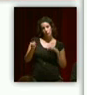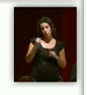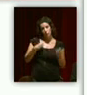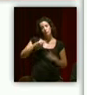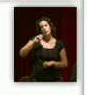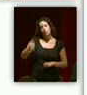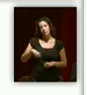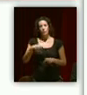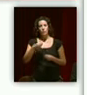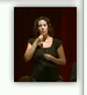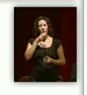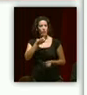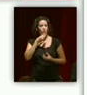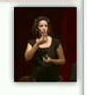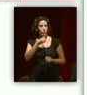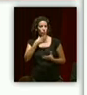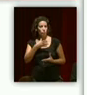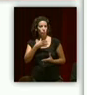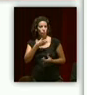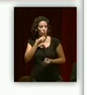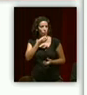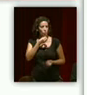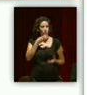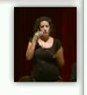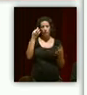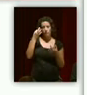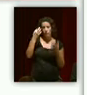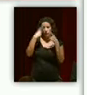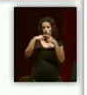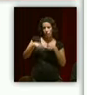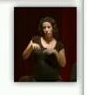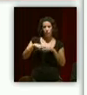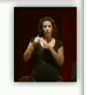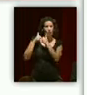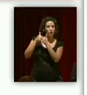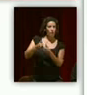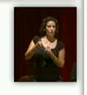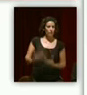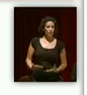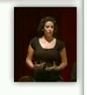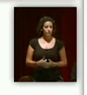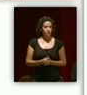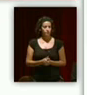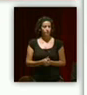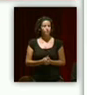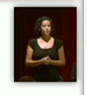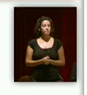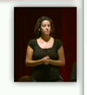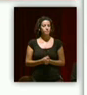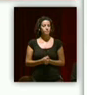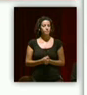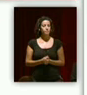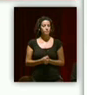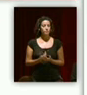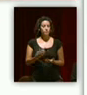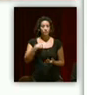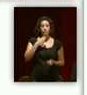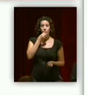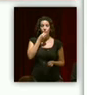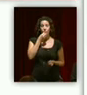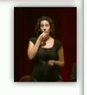Apart from actors, there were narrators that told us what kind of things happened in order to follow the plot